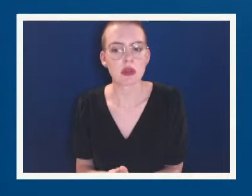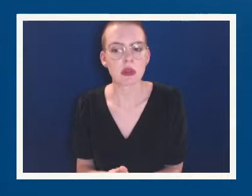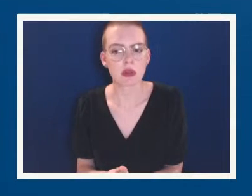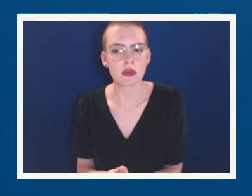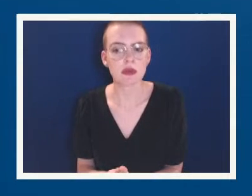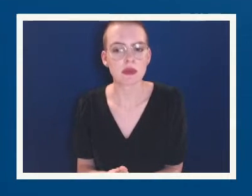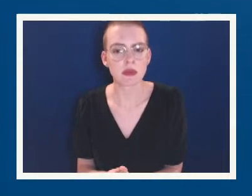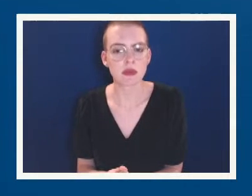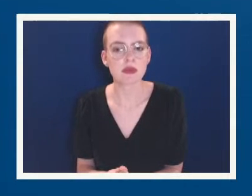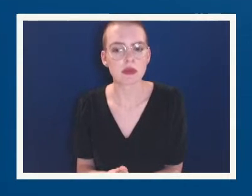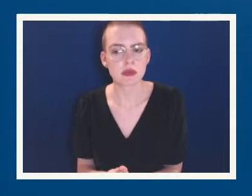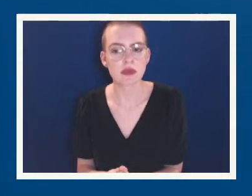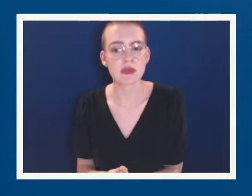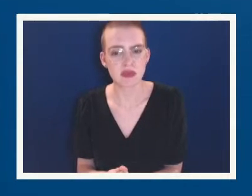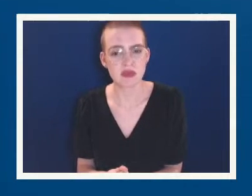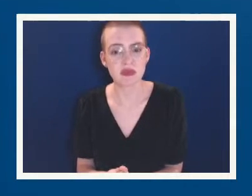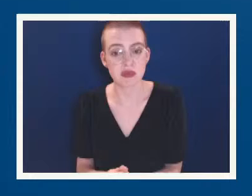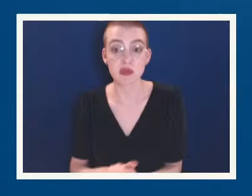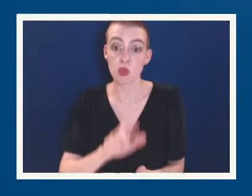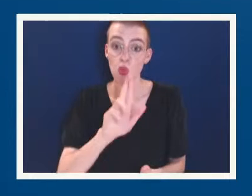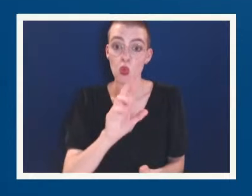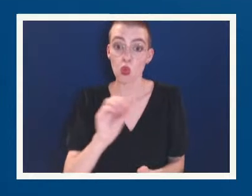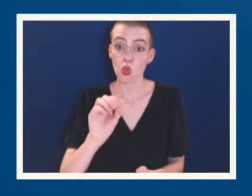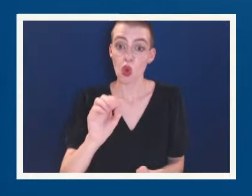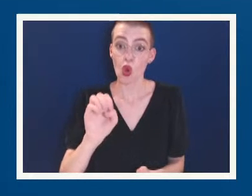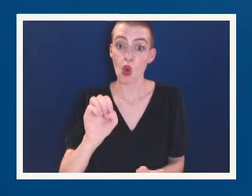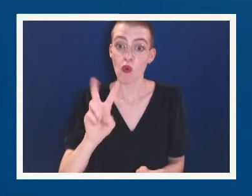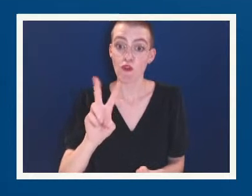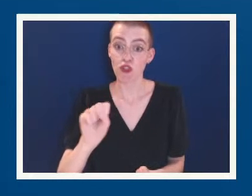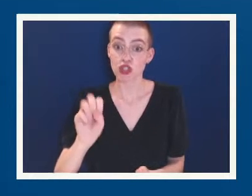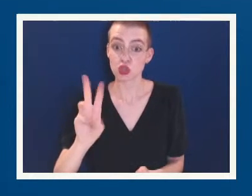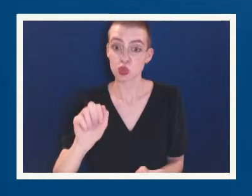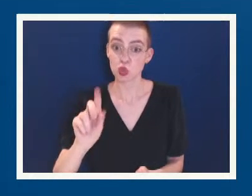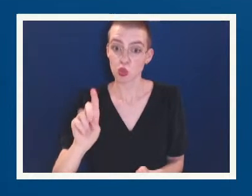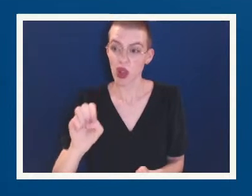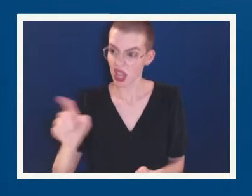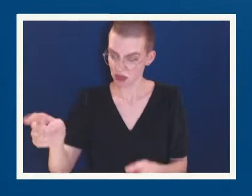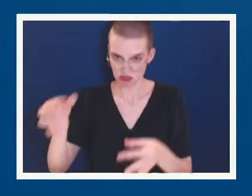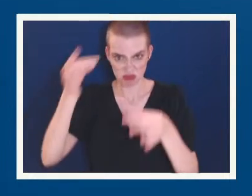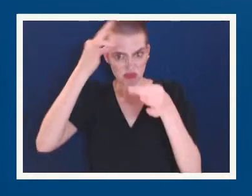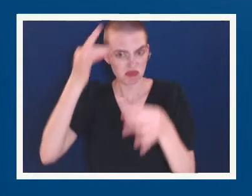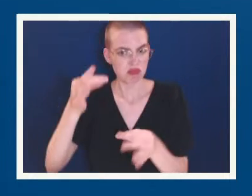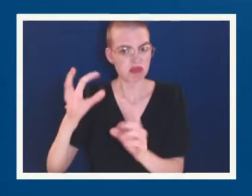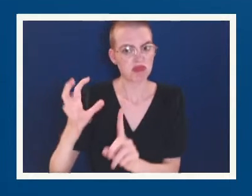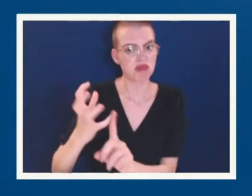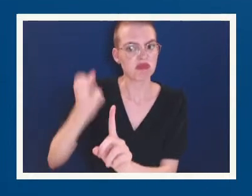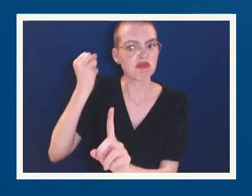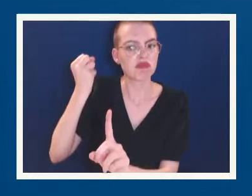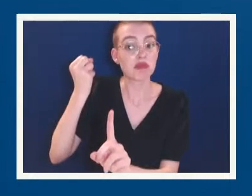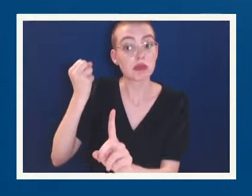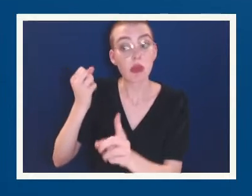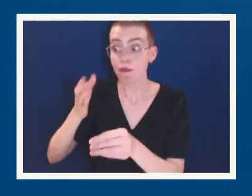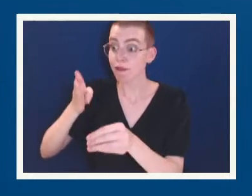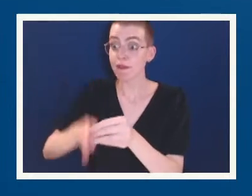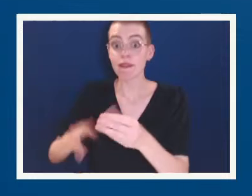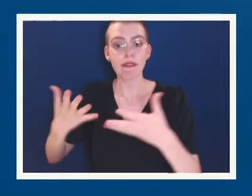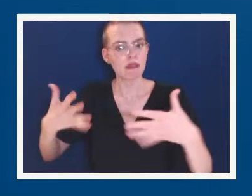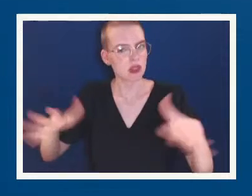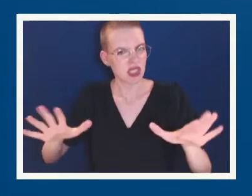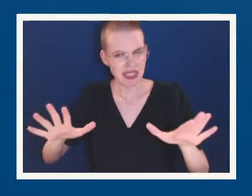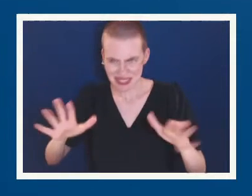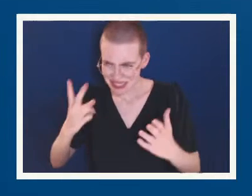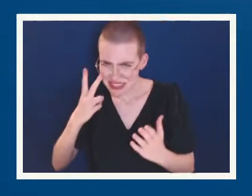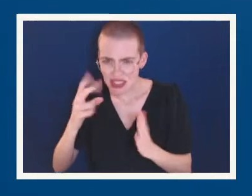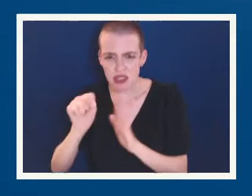The overturning Roe wasn't the end for them. It was just the beginning. States are already passing bans, without exception, for rape or incest with the life